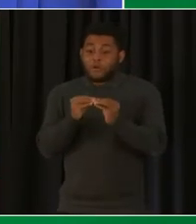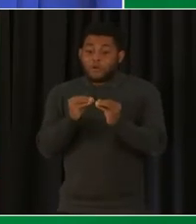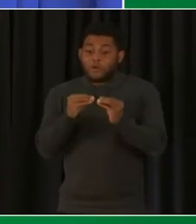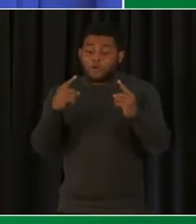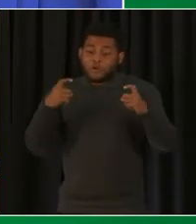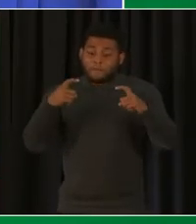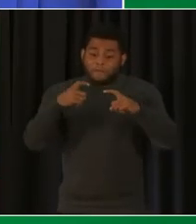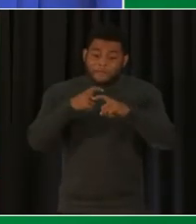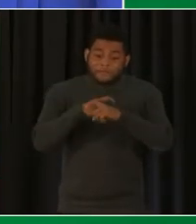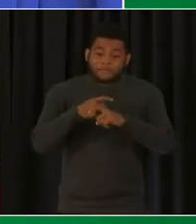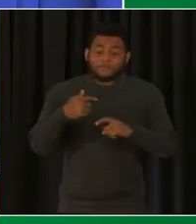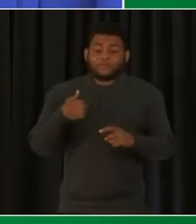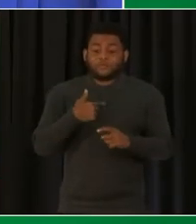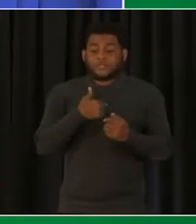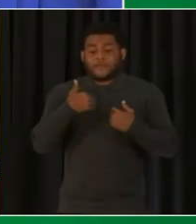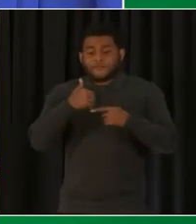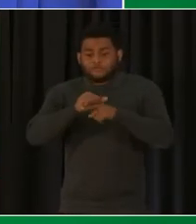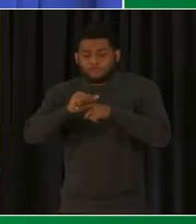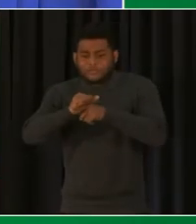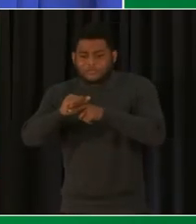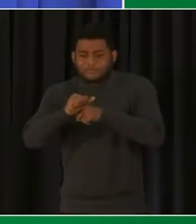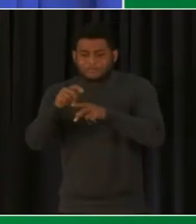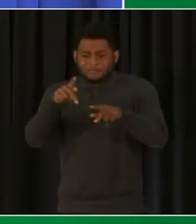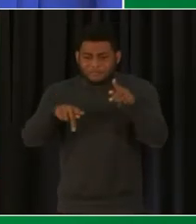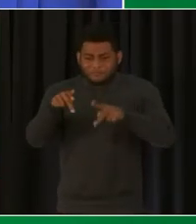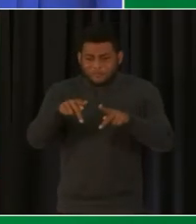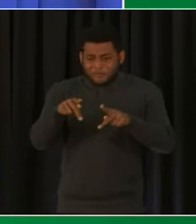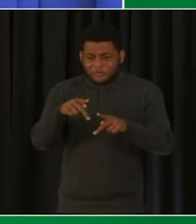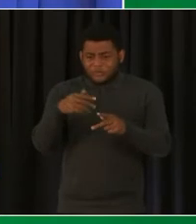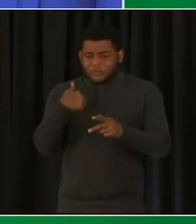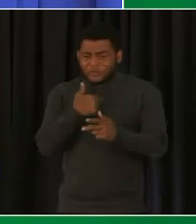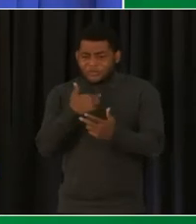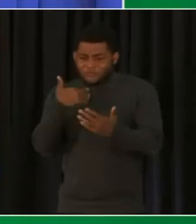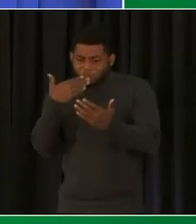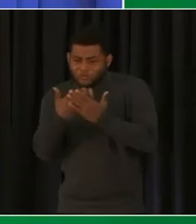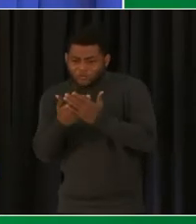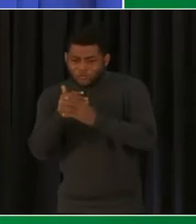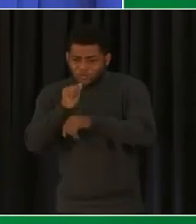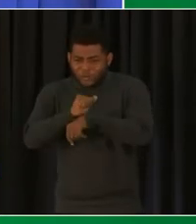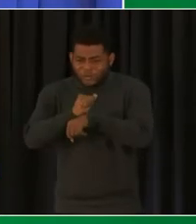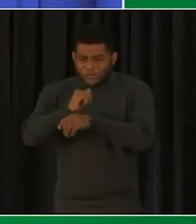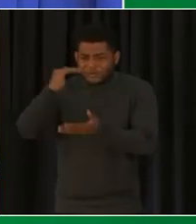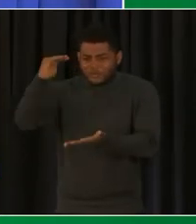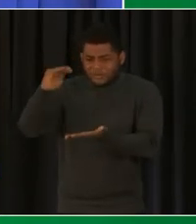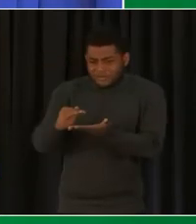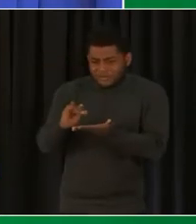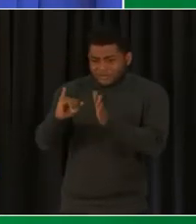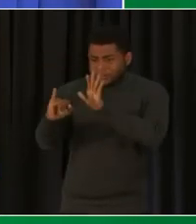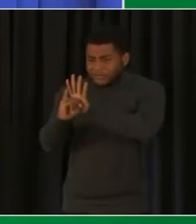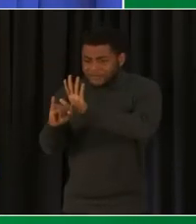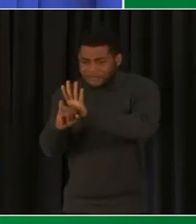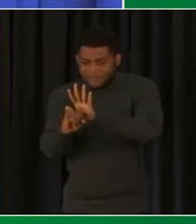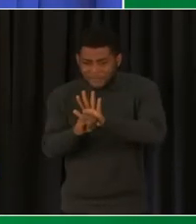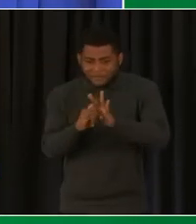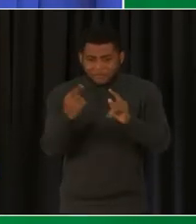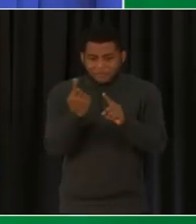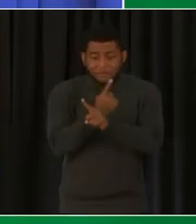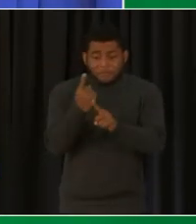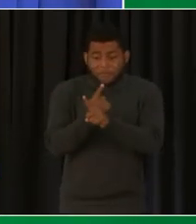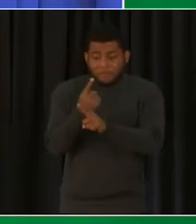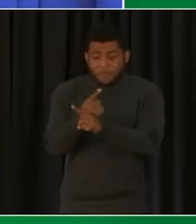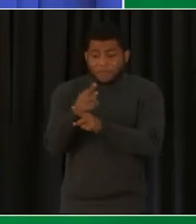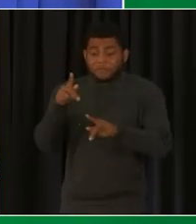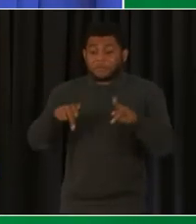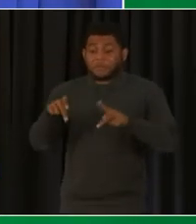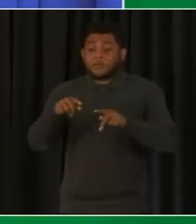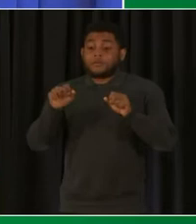complicated, but we have trained contact tracers that are able to do a really good job of narrowing and identifying appropriately who are the